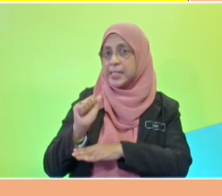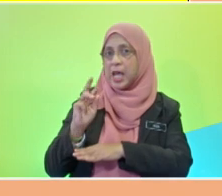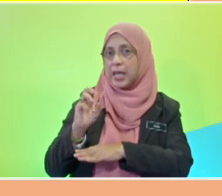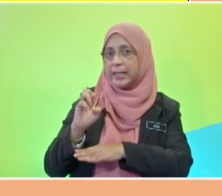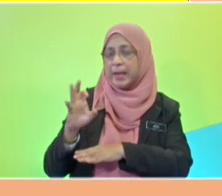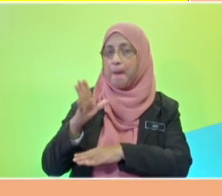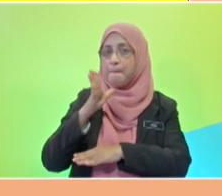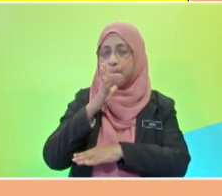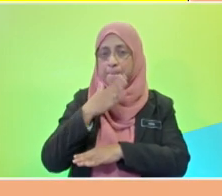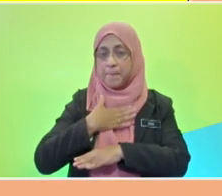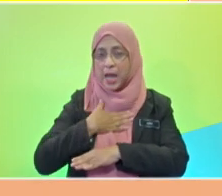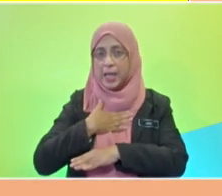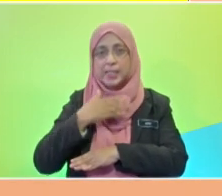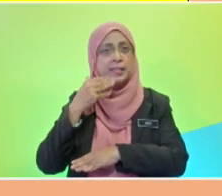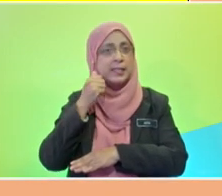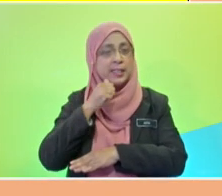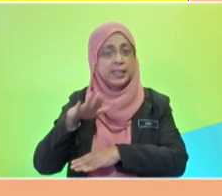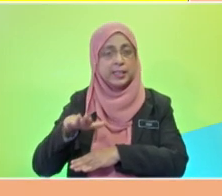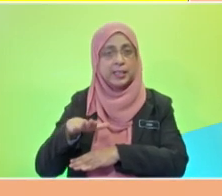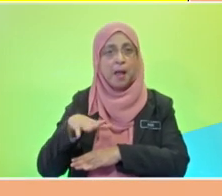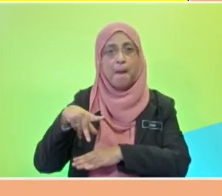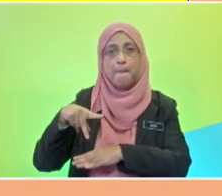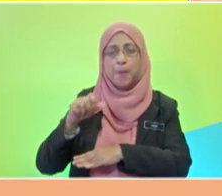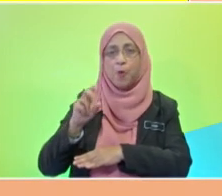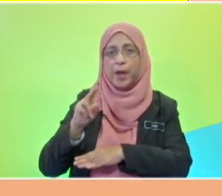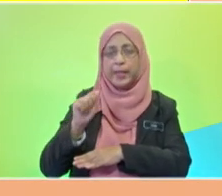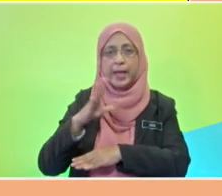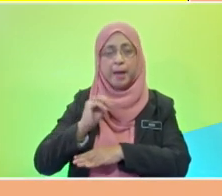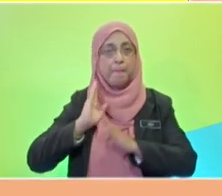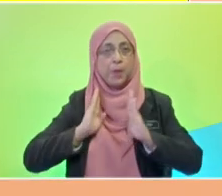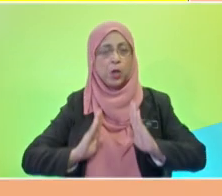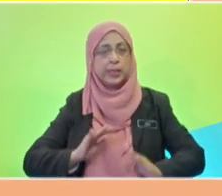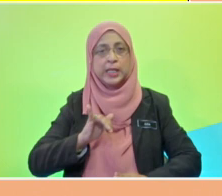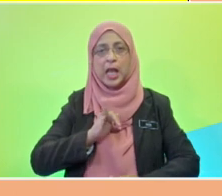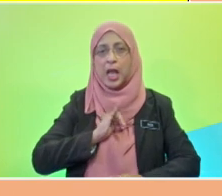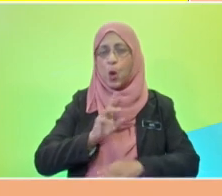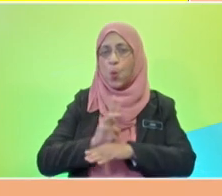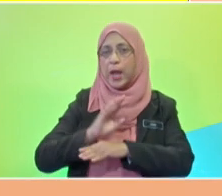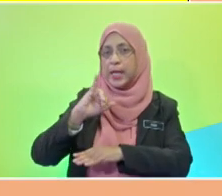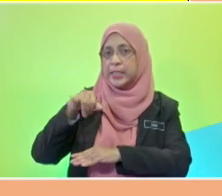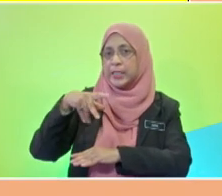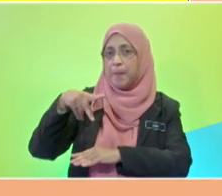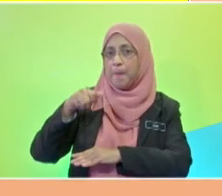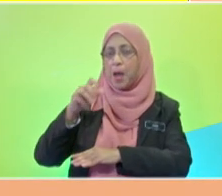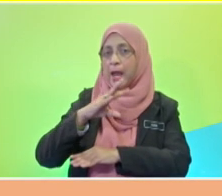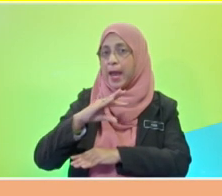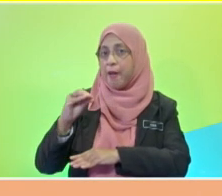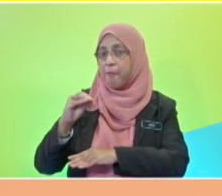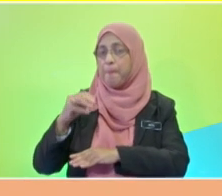sister Devi wears pavade and blouse. I wear jipa and pants.